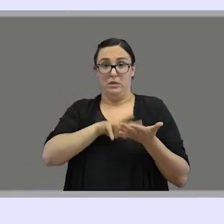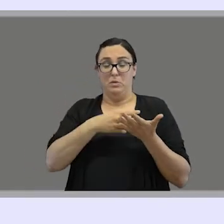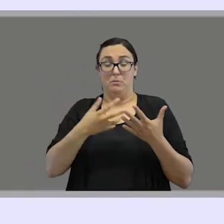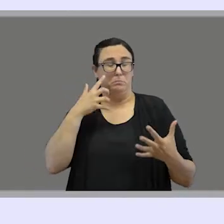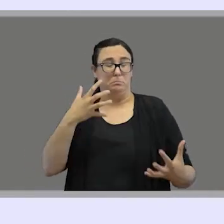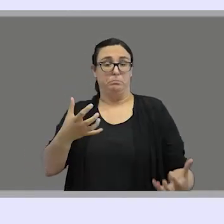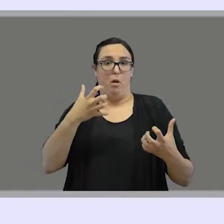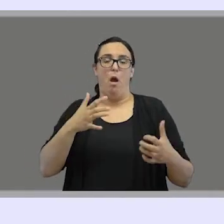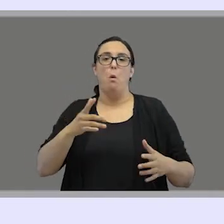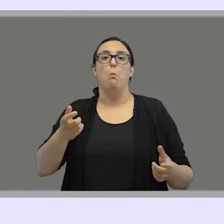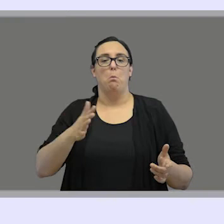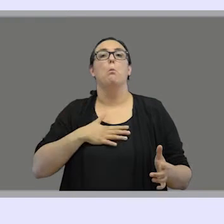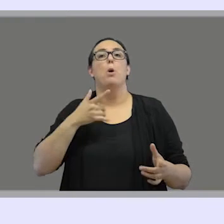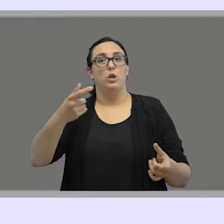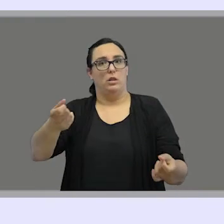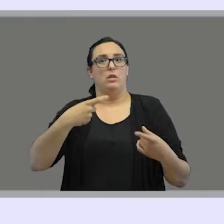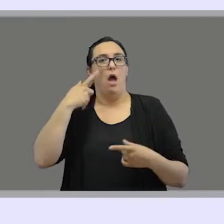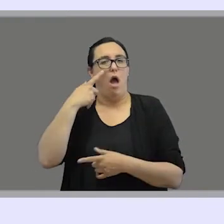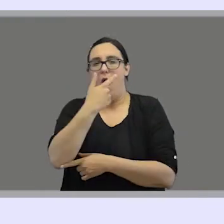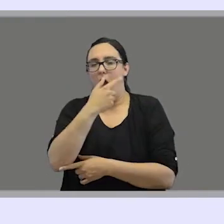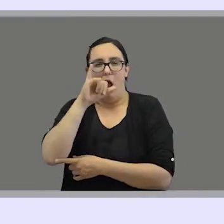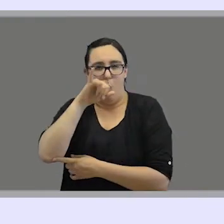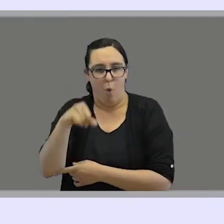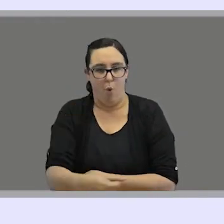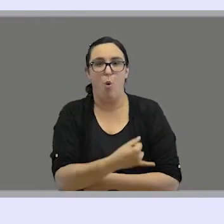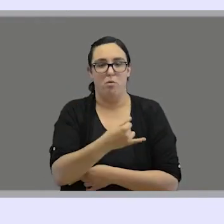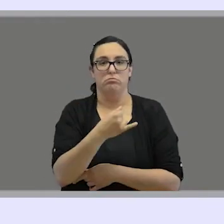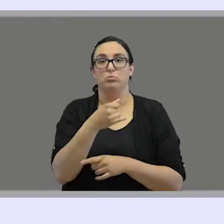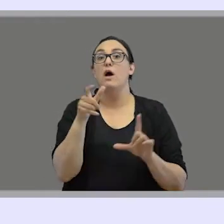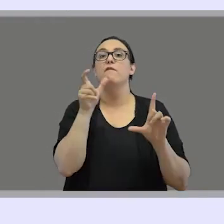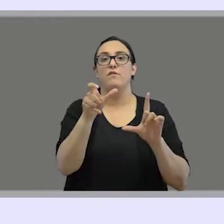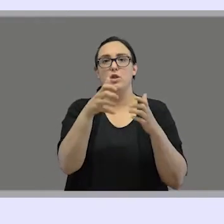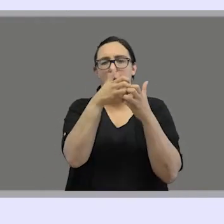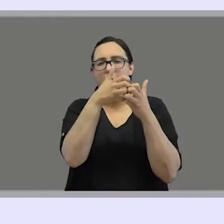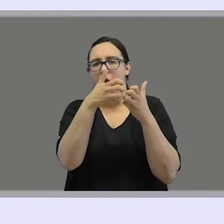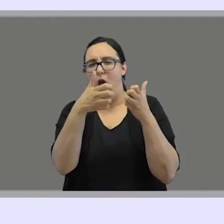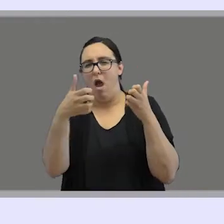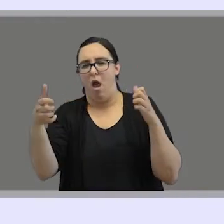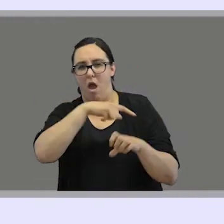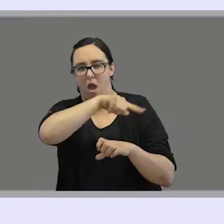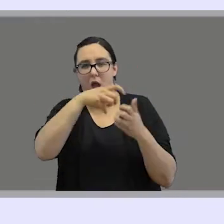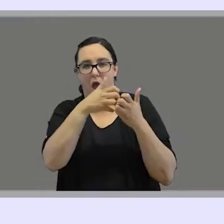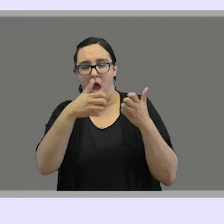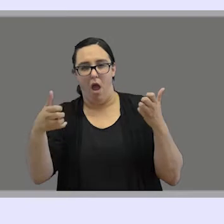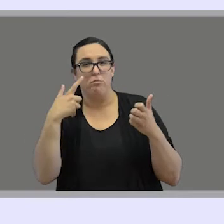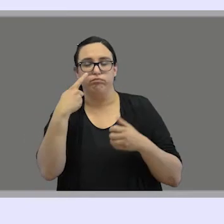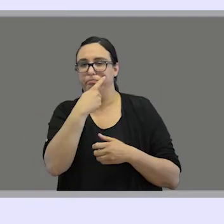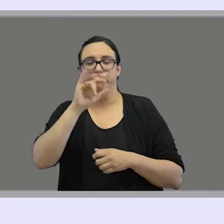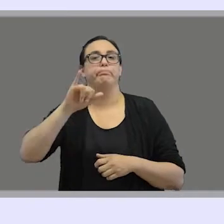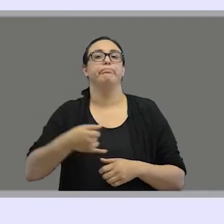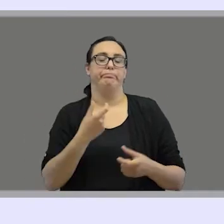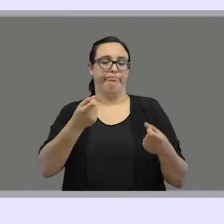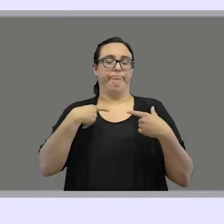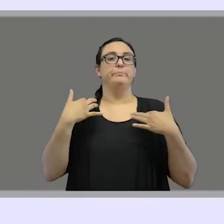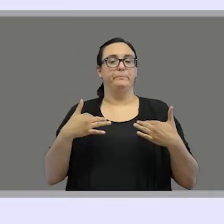signer can produce eye fatigue if the video is long enough. And the same could